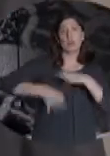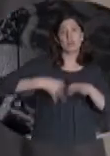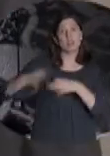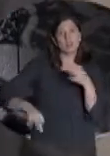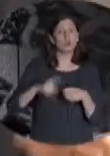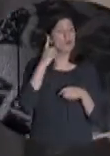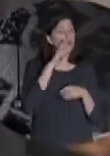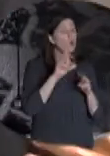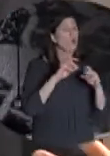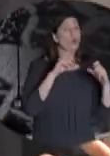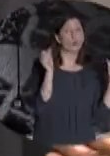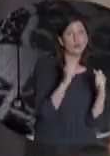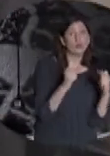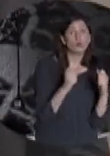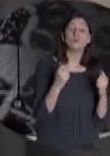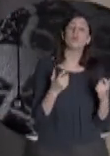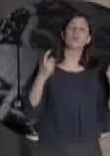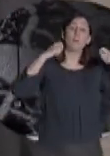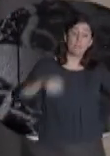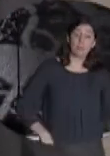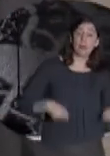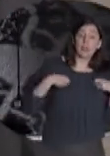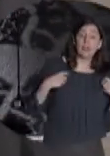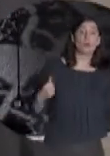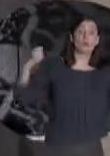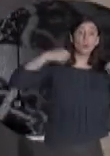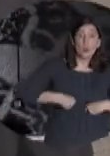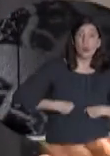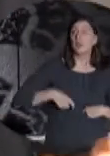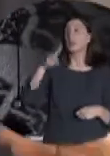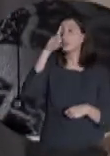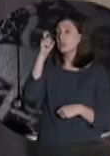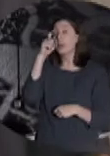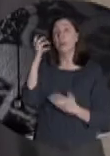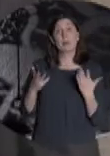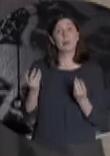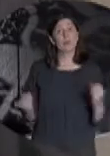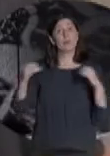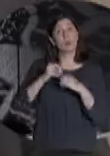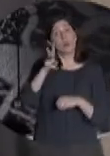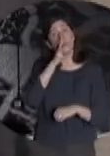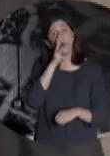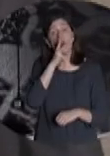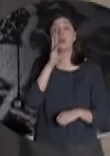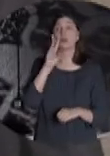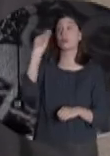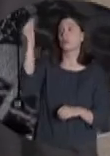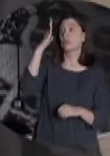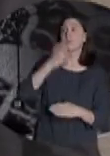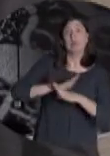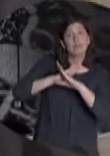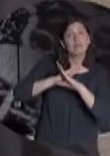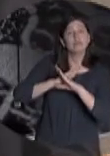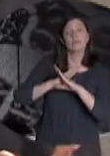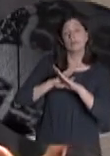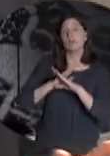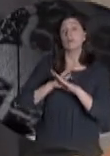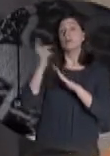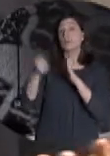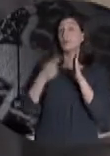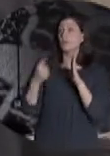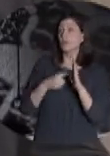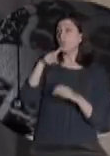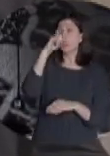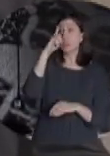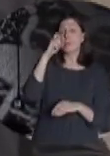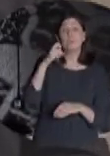the winter, you may want blankets and sweaters and things like that. In the summer, you may want more water or sunscreen. Know that sometimes in the summer